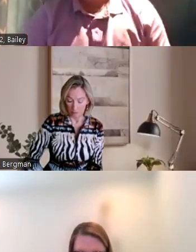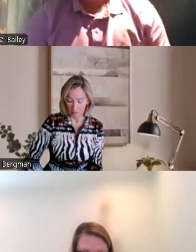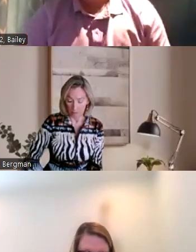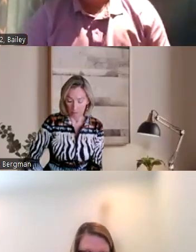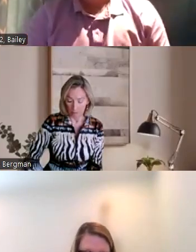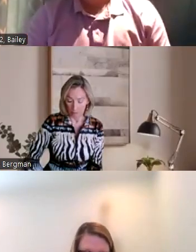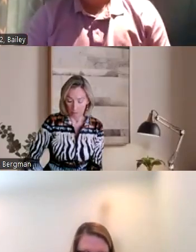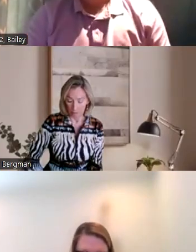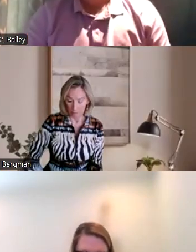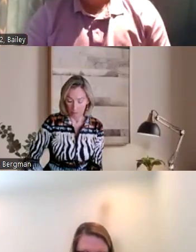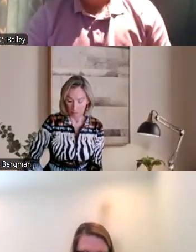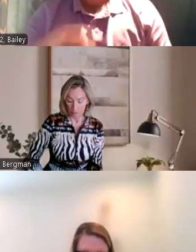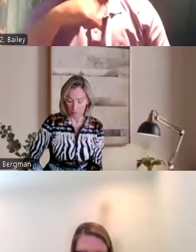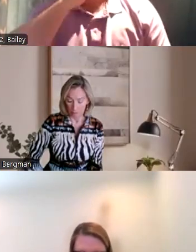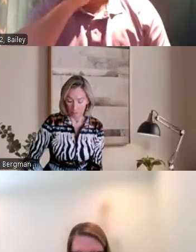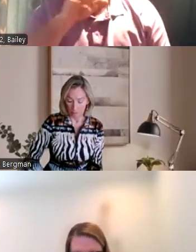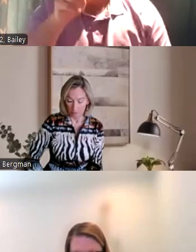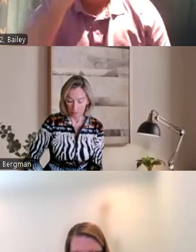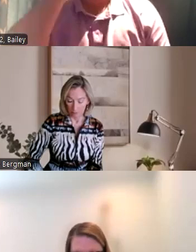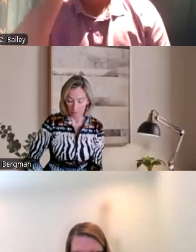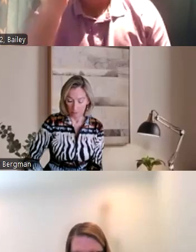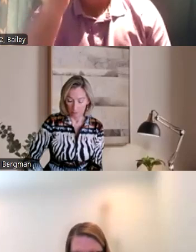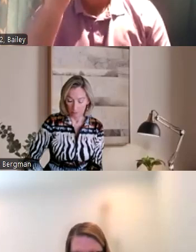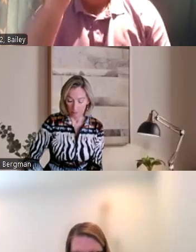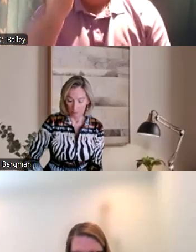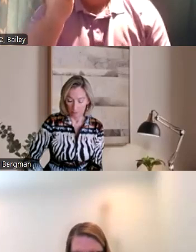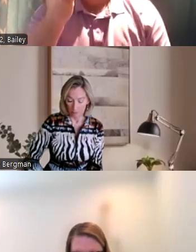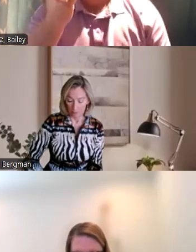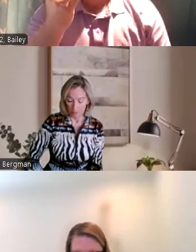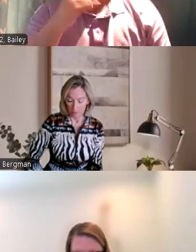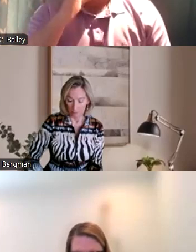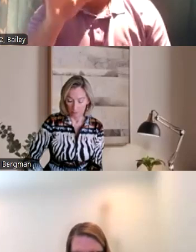Oh, that's great. No, we would love your ideas. I Our will. communication team